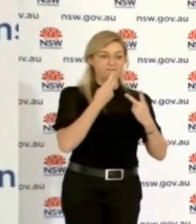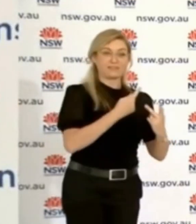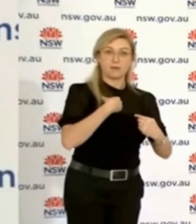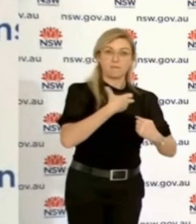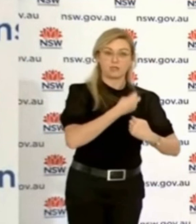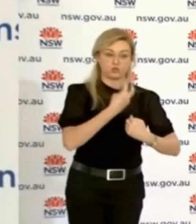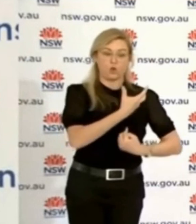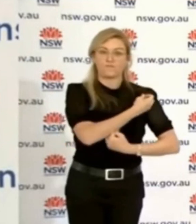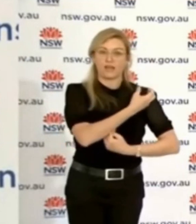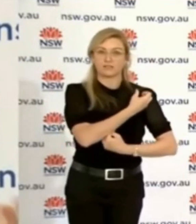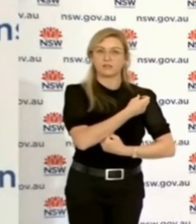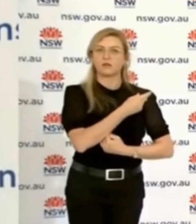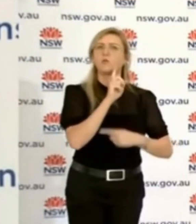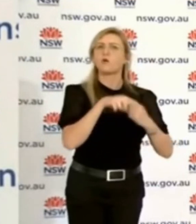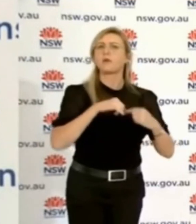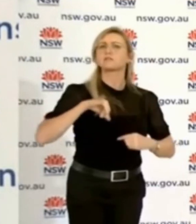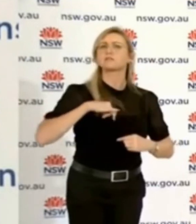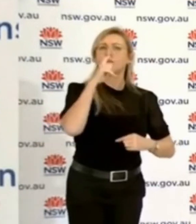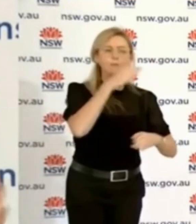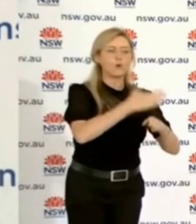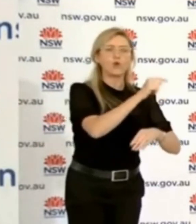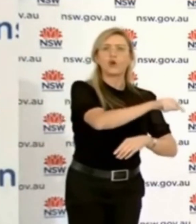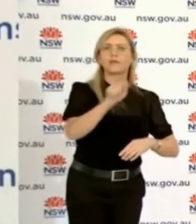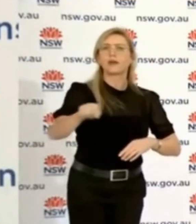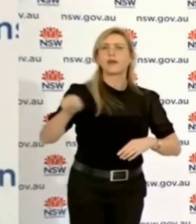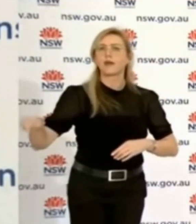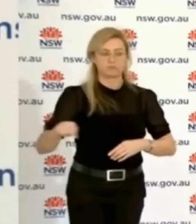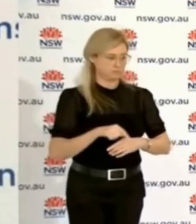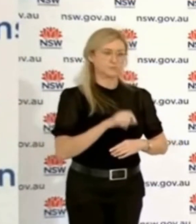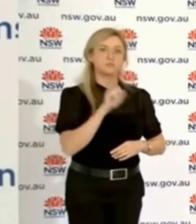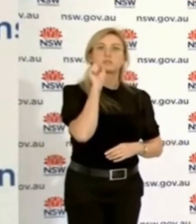how will they display it? Well, the workplace will have some system